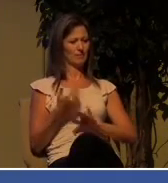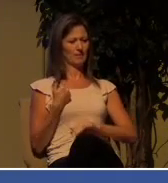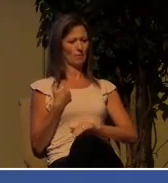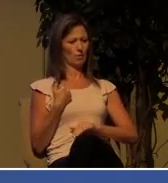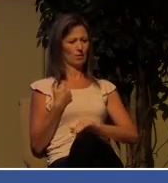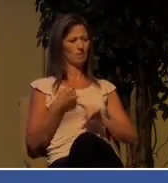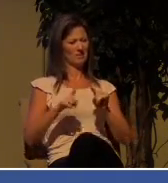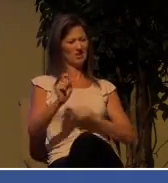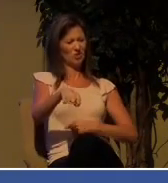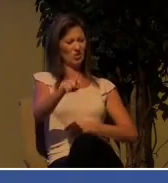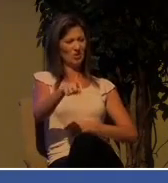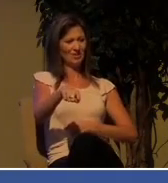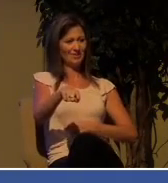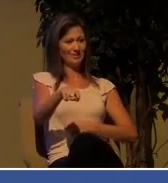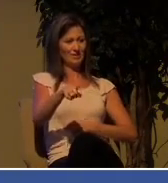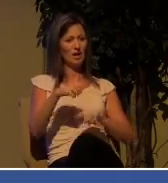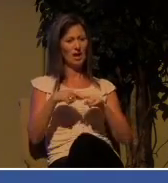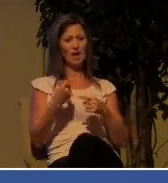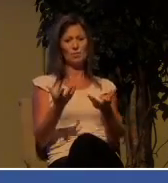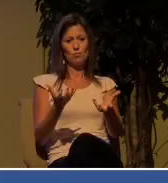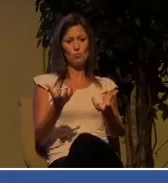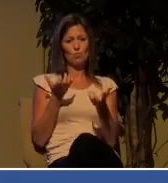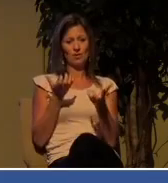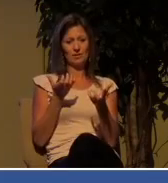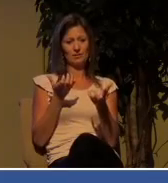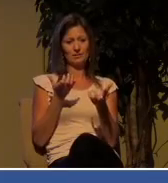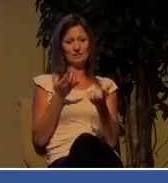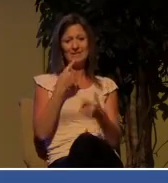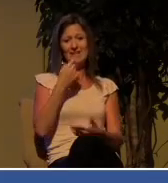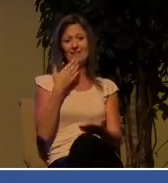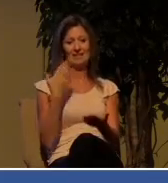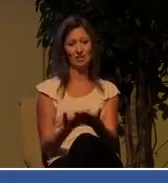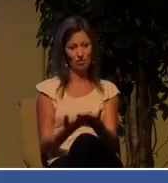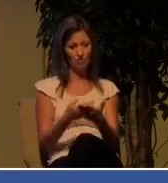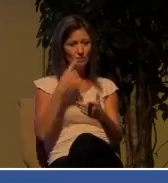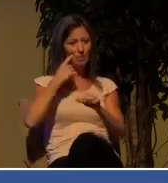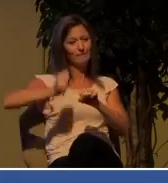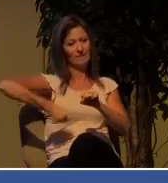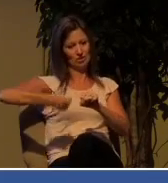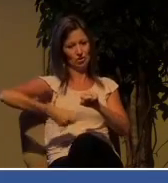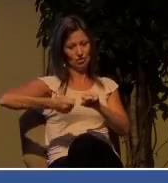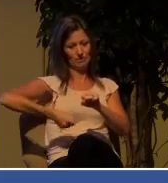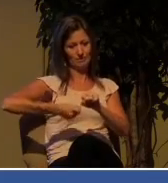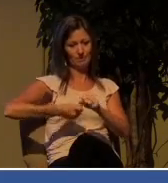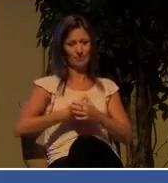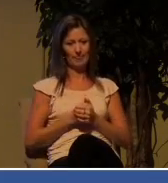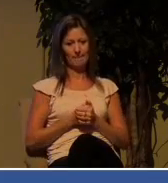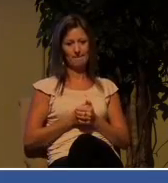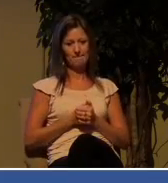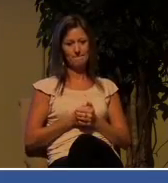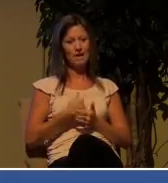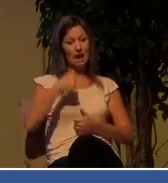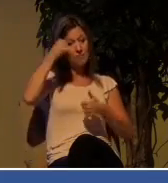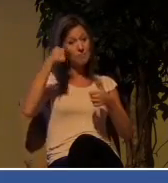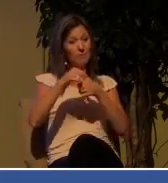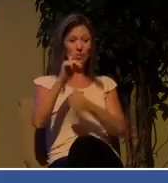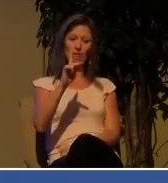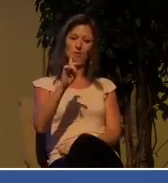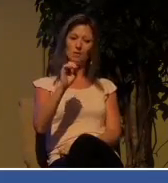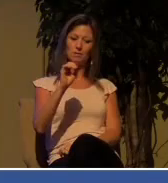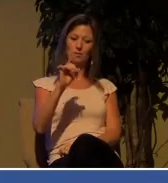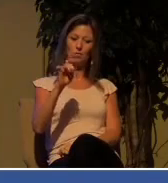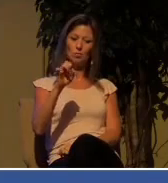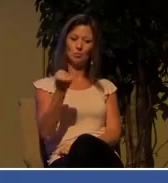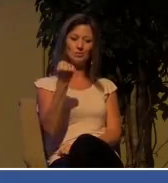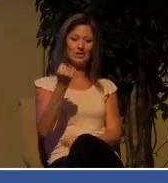you for going fishing. When I walked into the Bible study at the Cools, that house, that night so